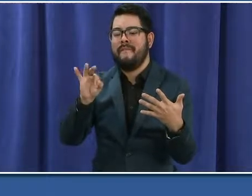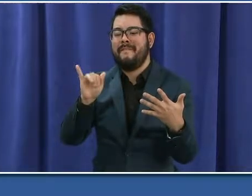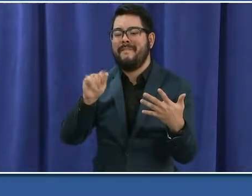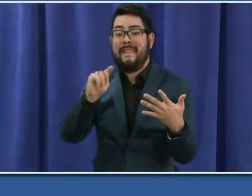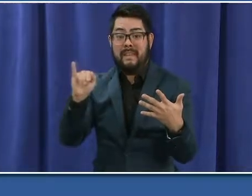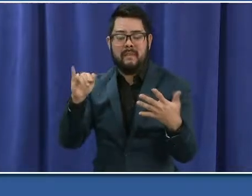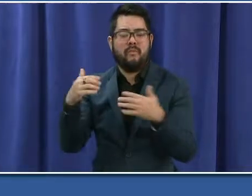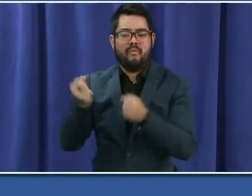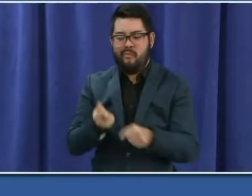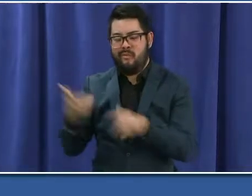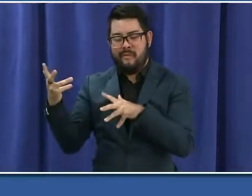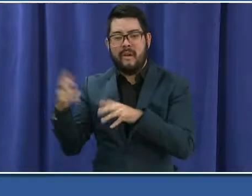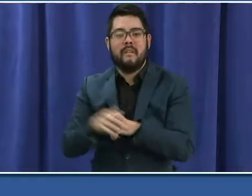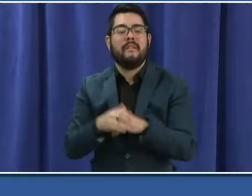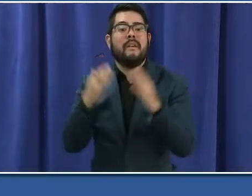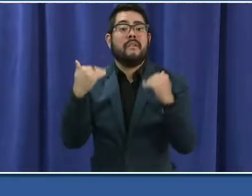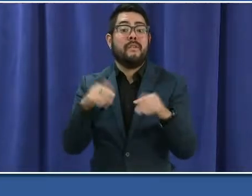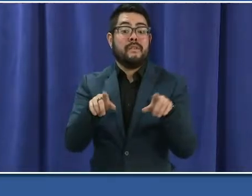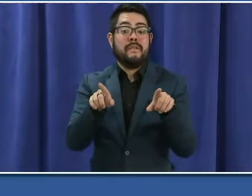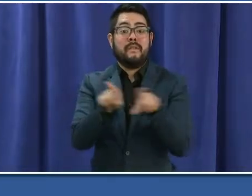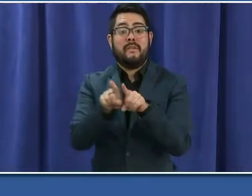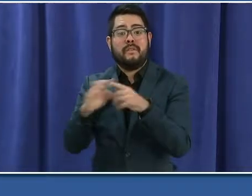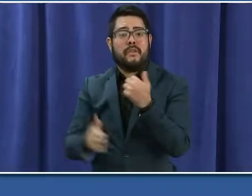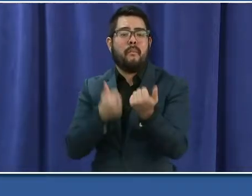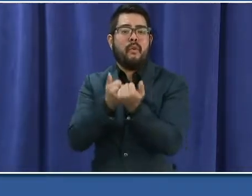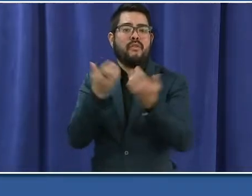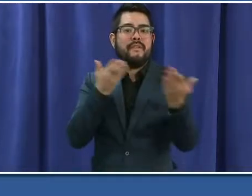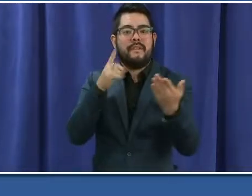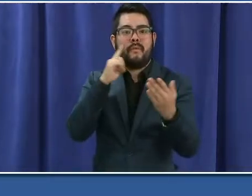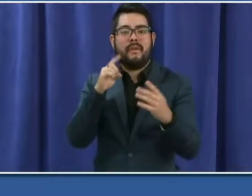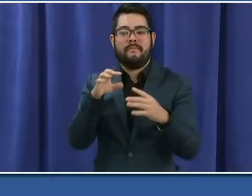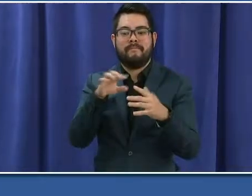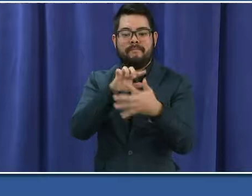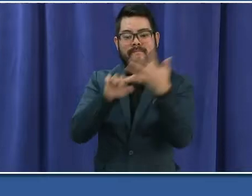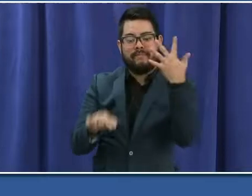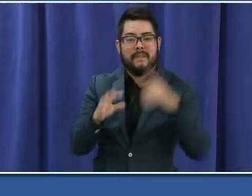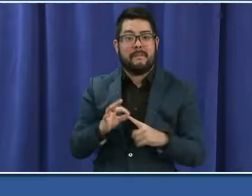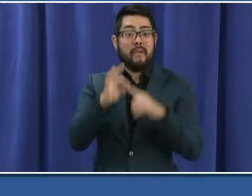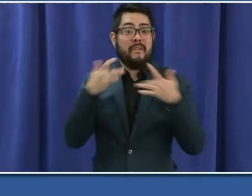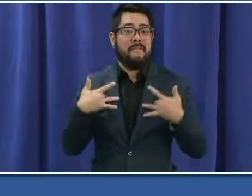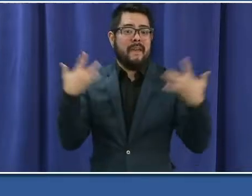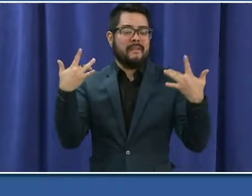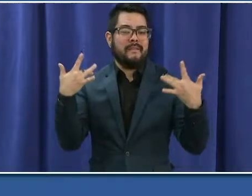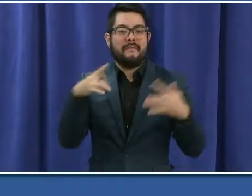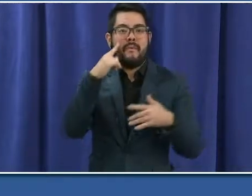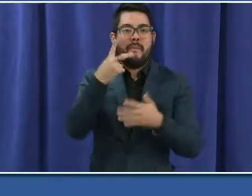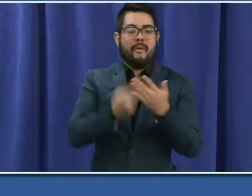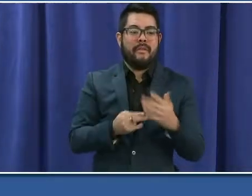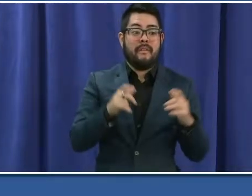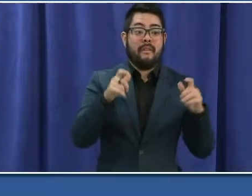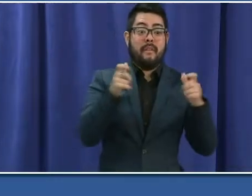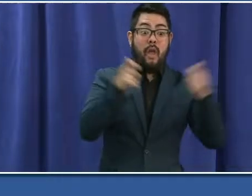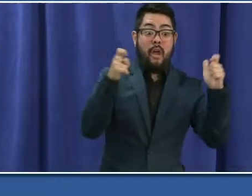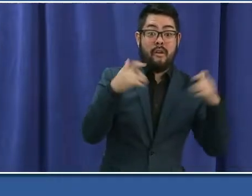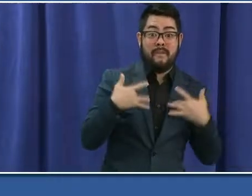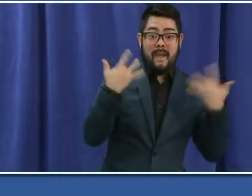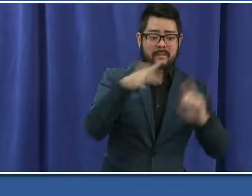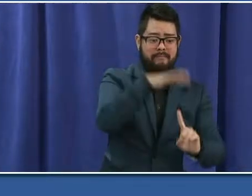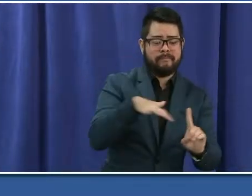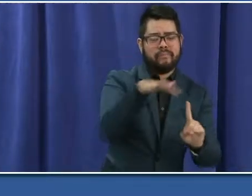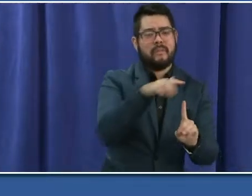a large number of support services for all of the special events throughout the city, both the large events as well as the neighborhood events.